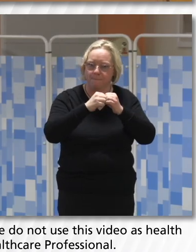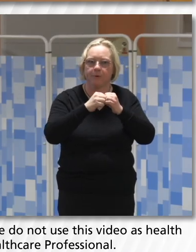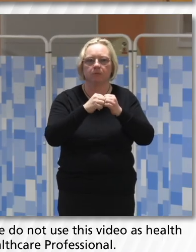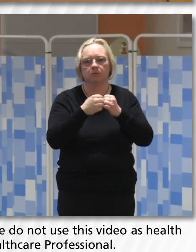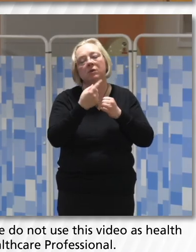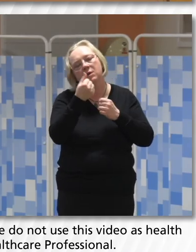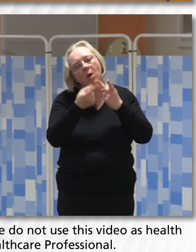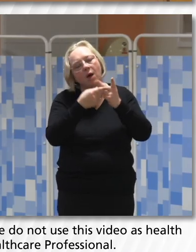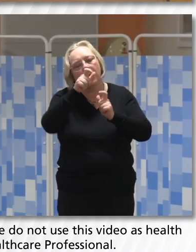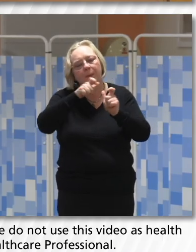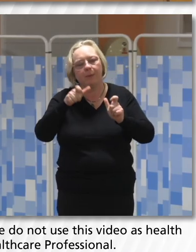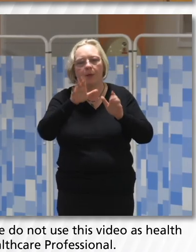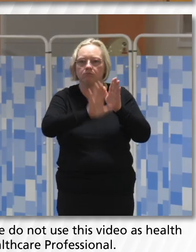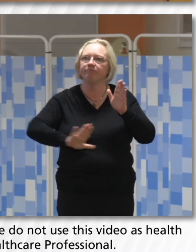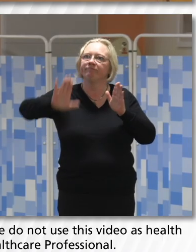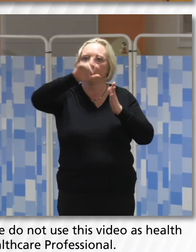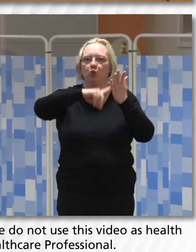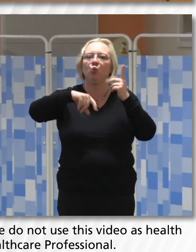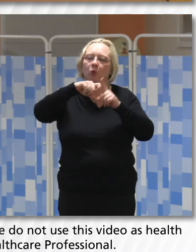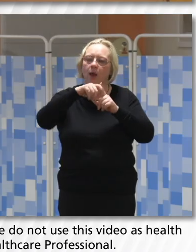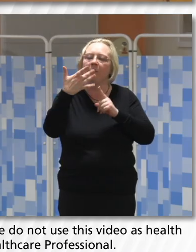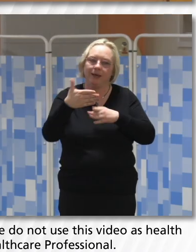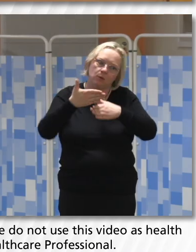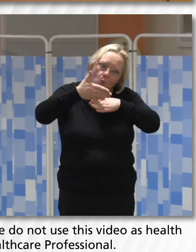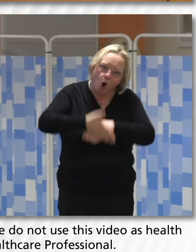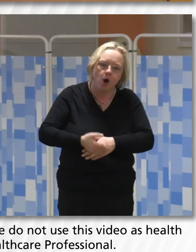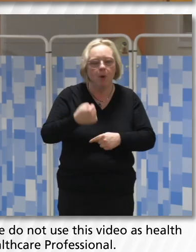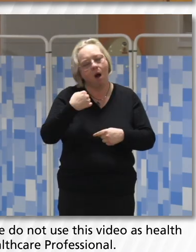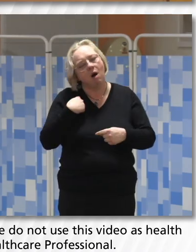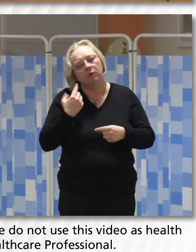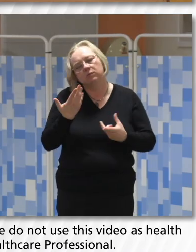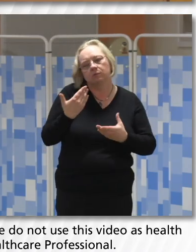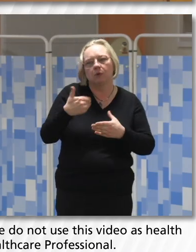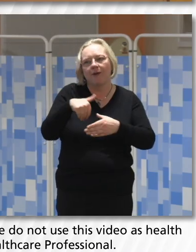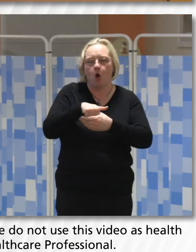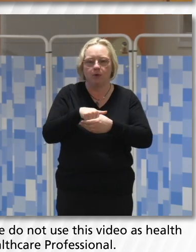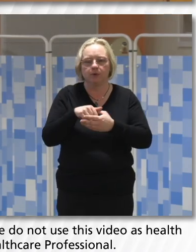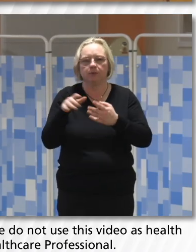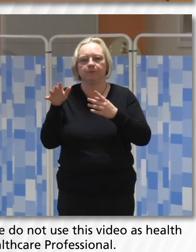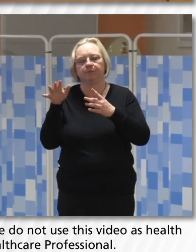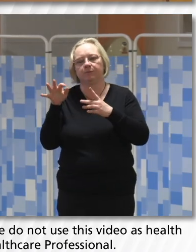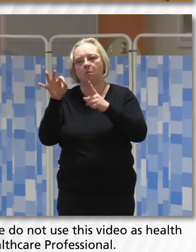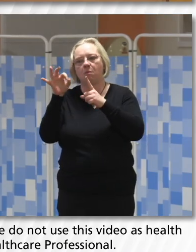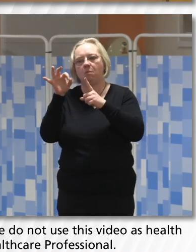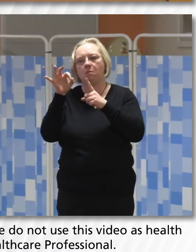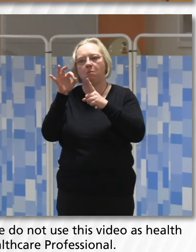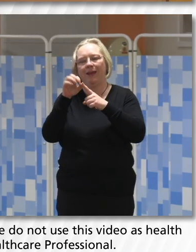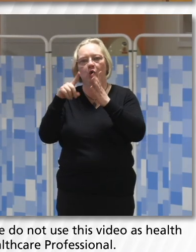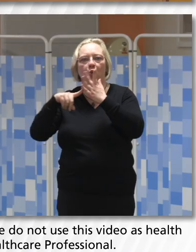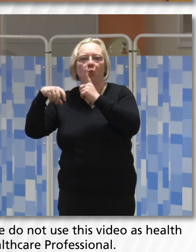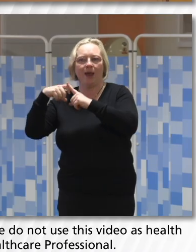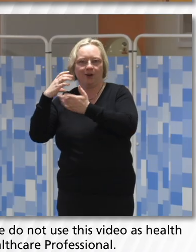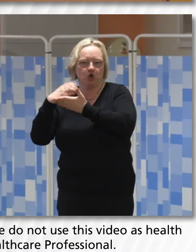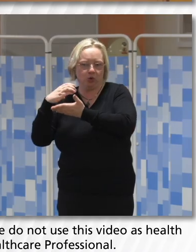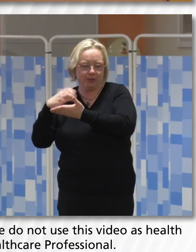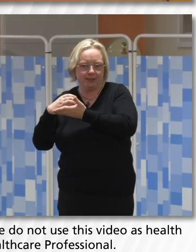country were doing all the work, but I had a role in Parkinson's UK until earlier this year as the National